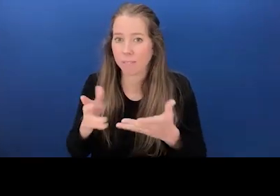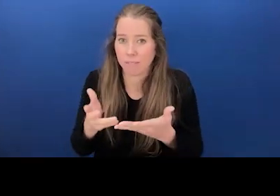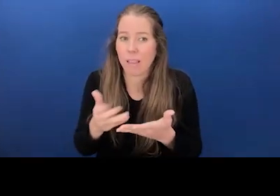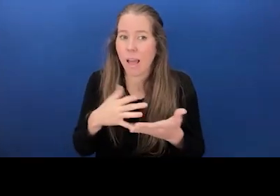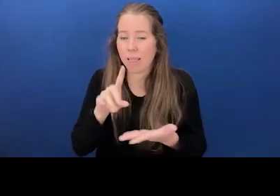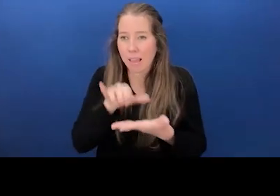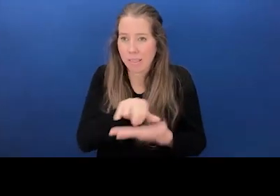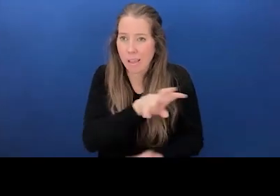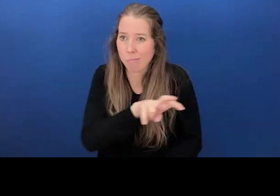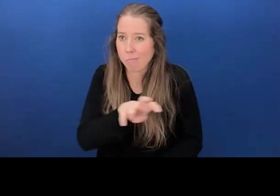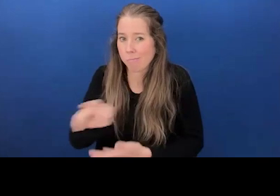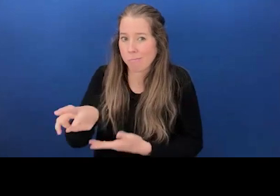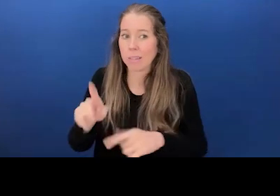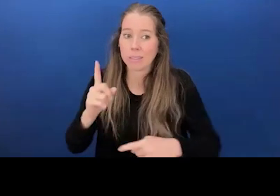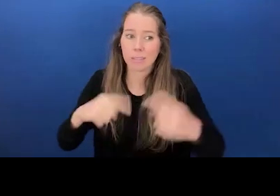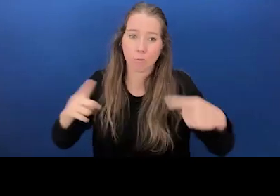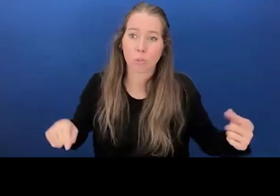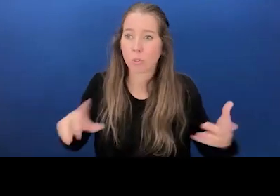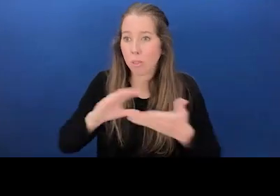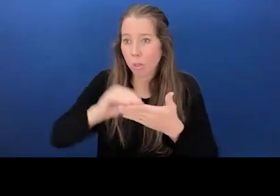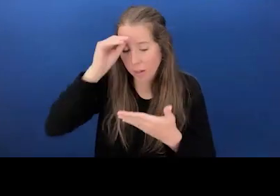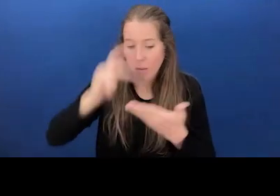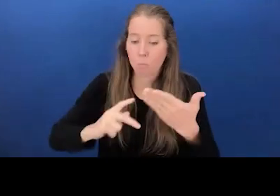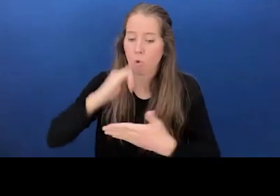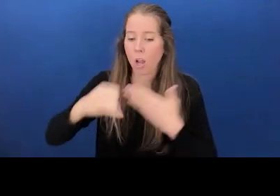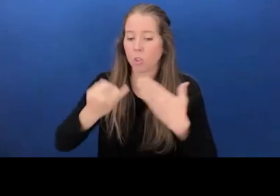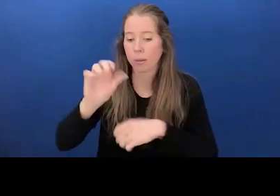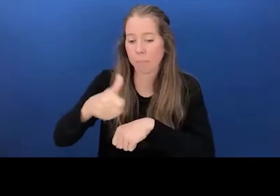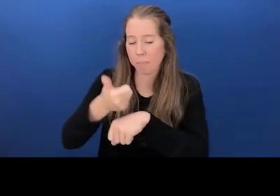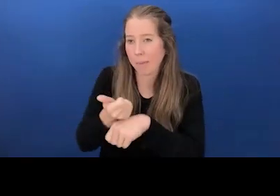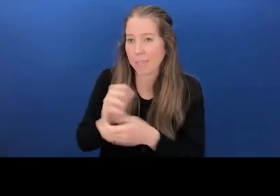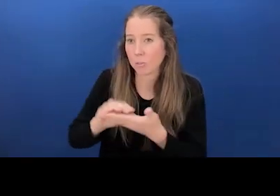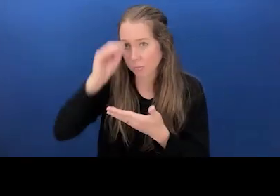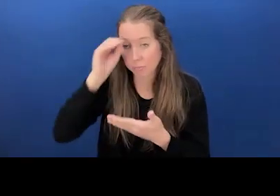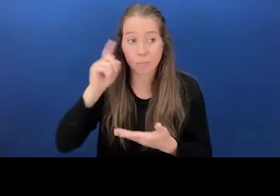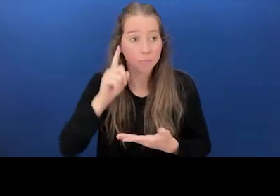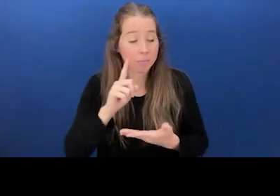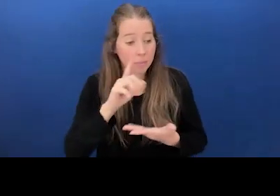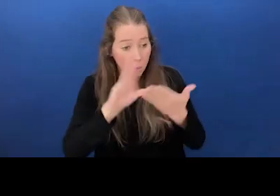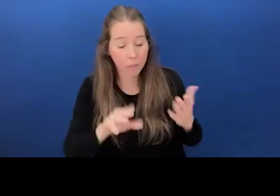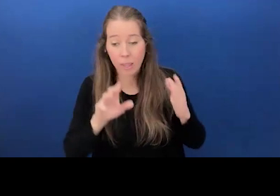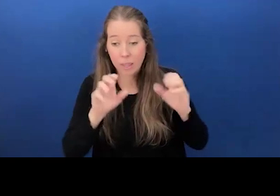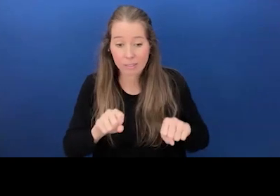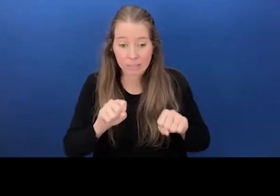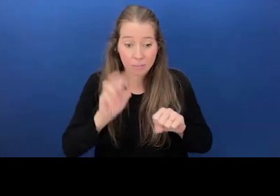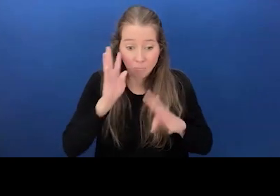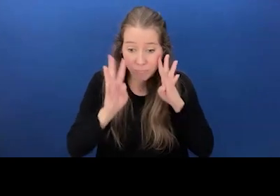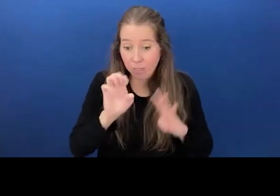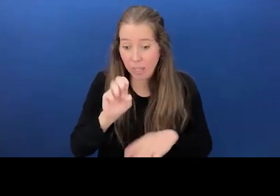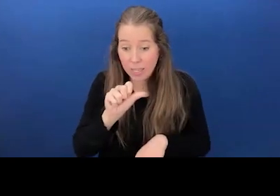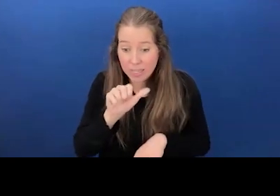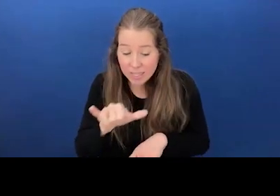this move towards differentiated learning and project-based learning. And I think a student's ability to craft an essay in this new way where they're like building